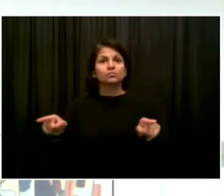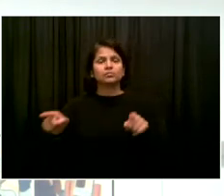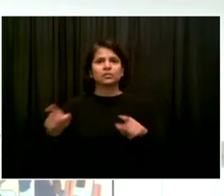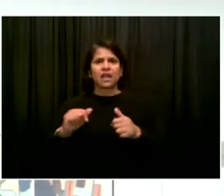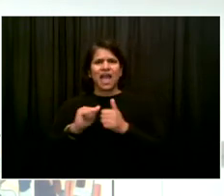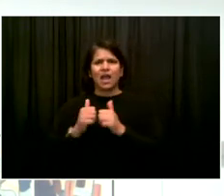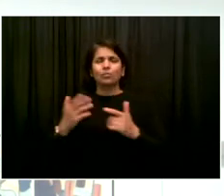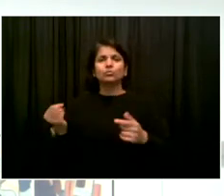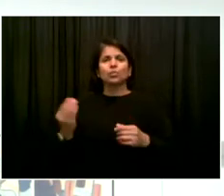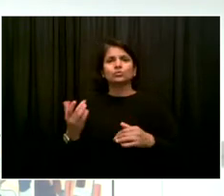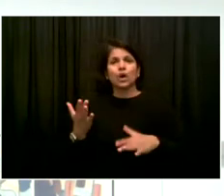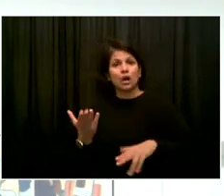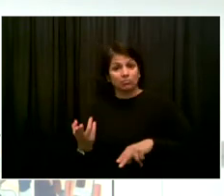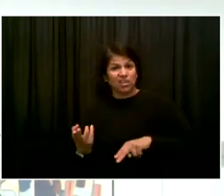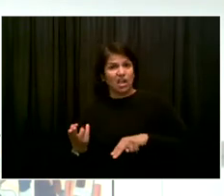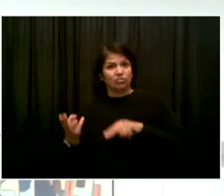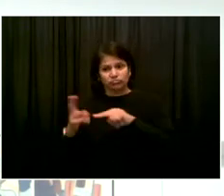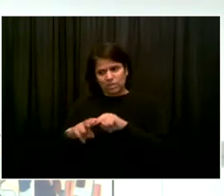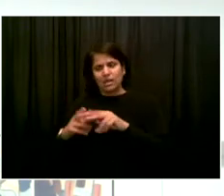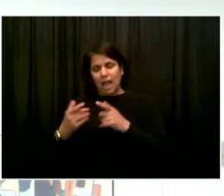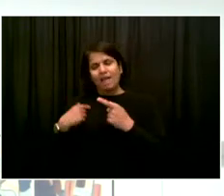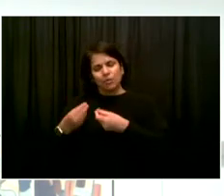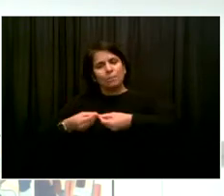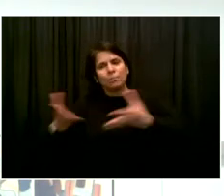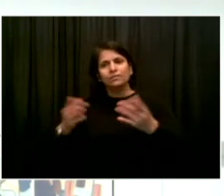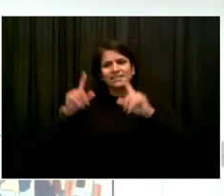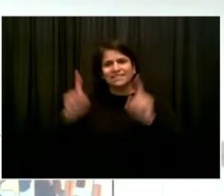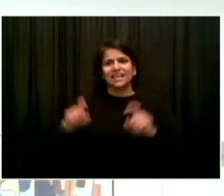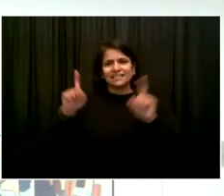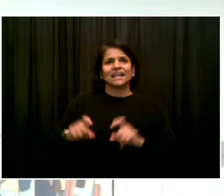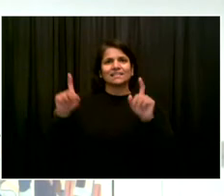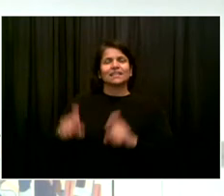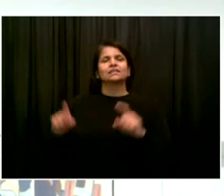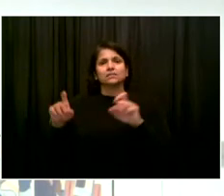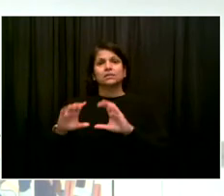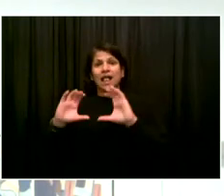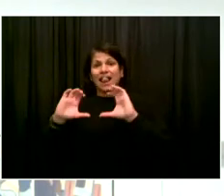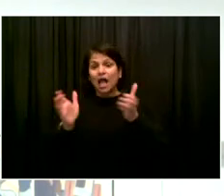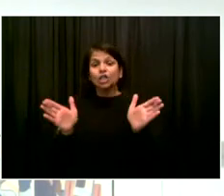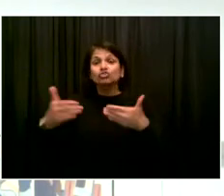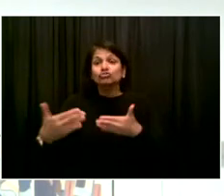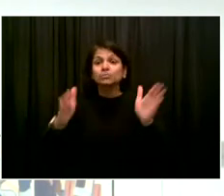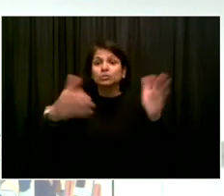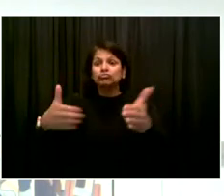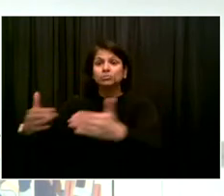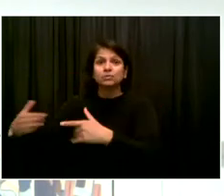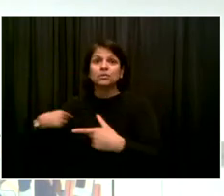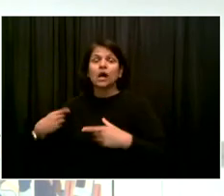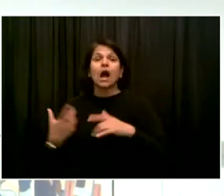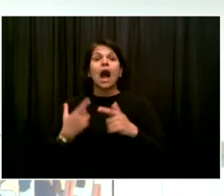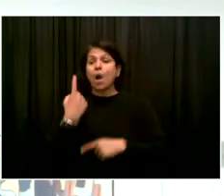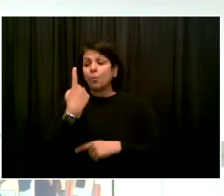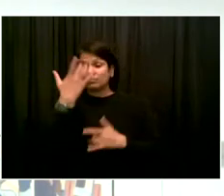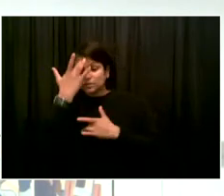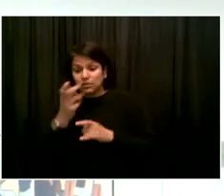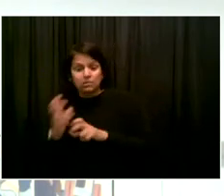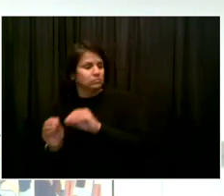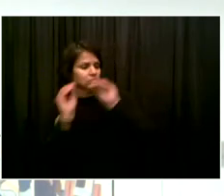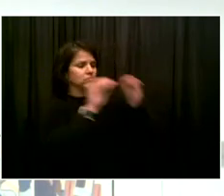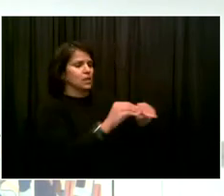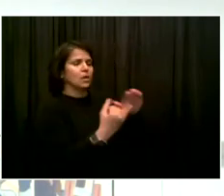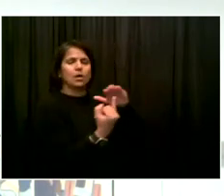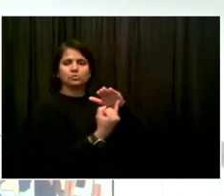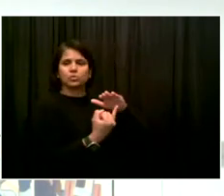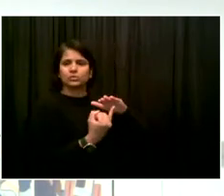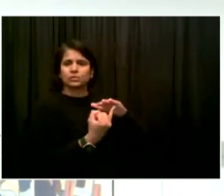our classroom quarantine policies. As the mayor has said, we will double our surveillance testing overall and include